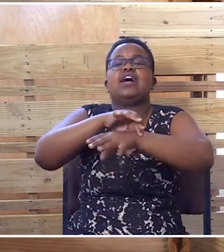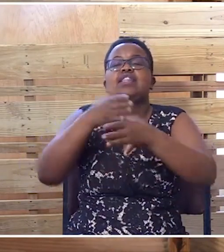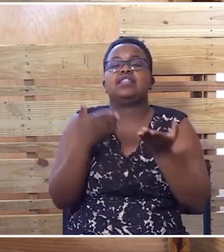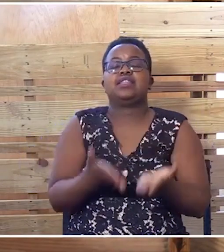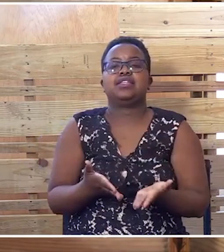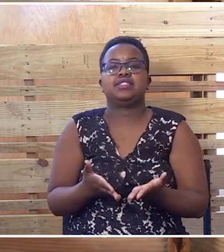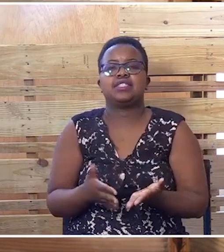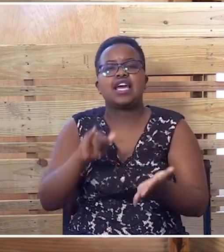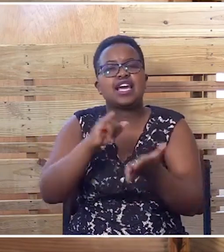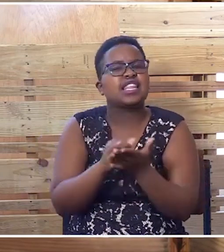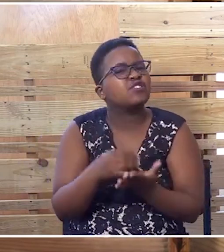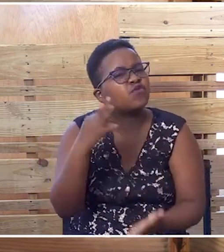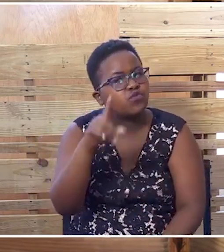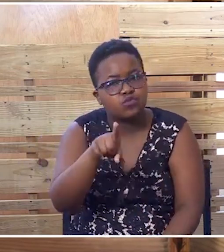That